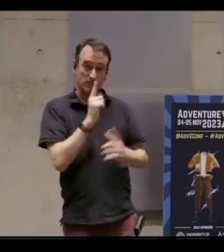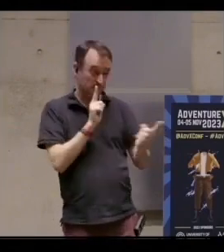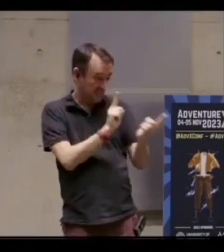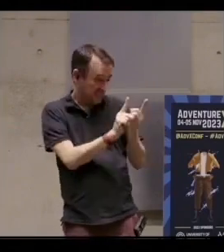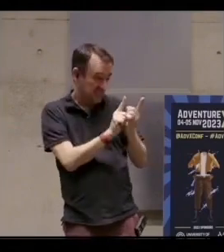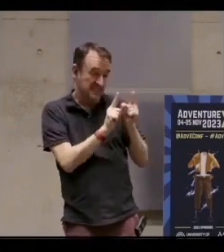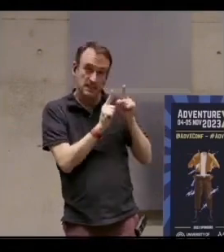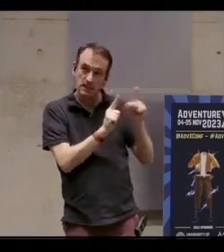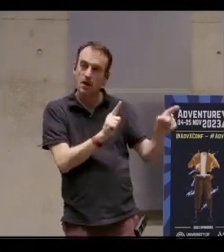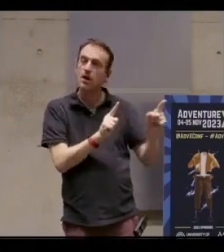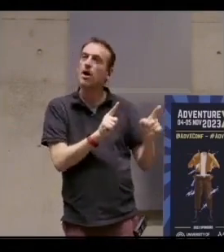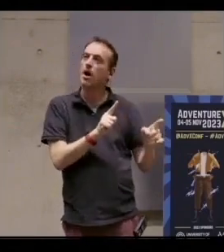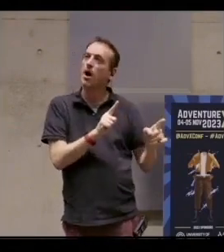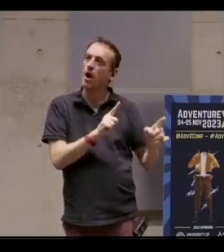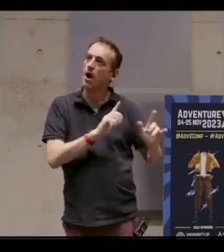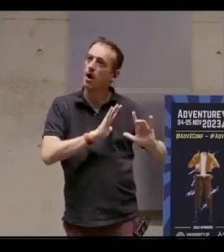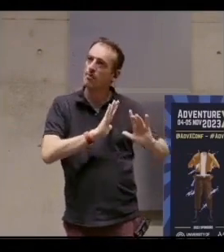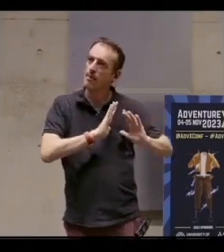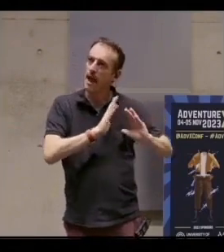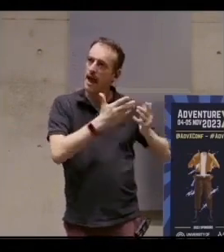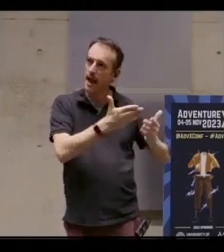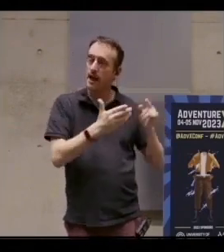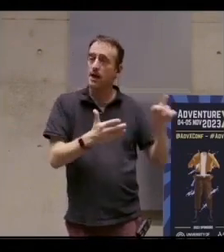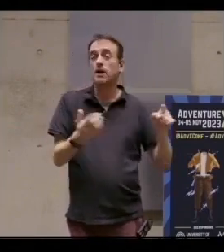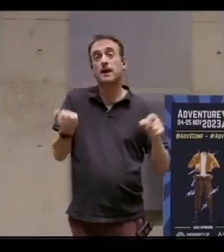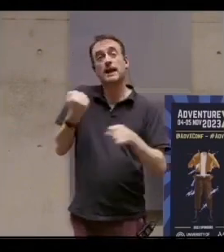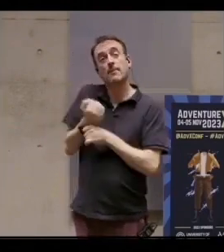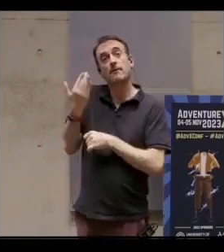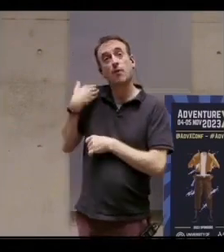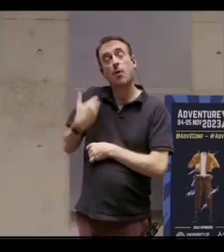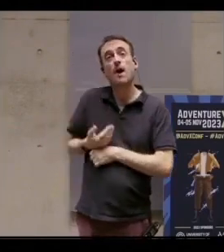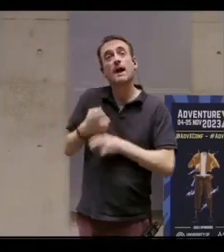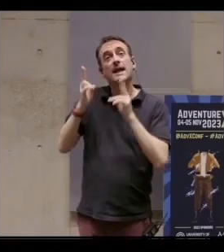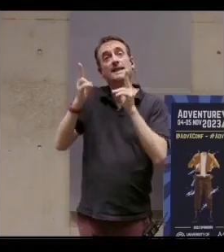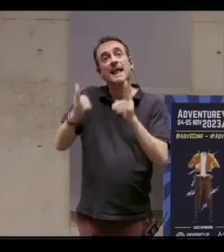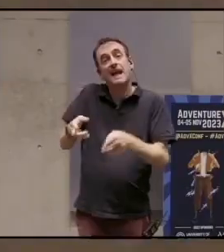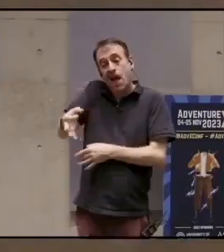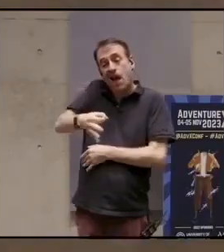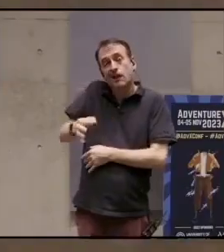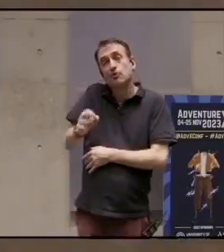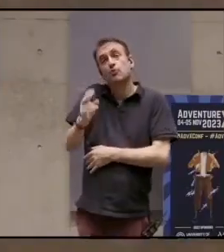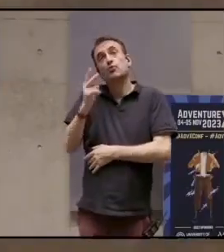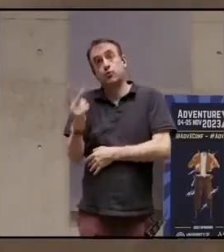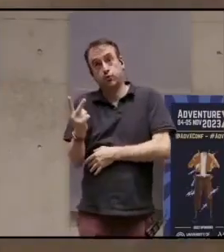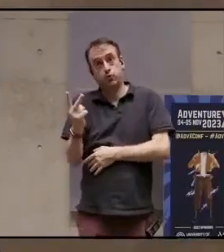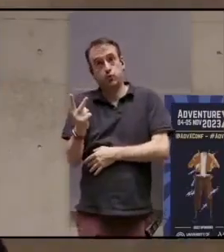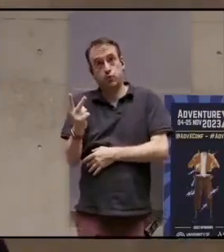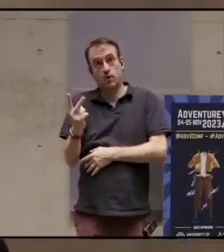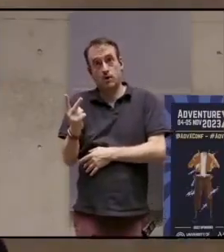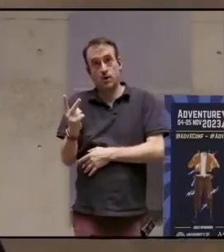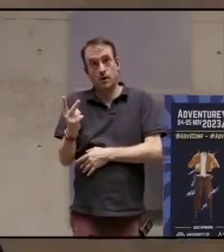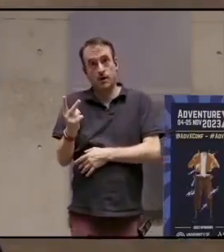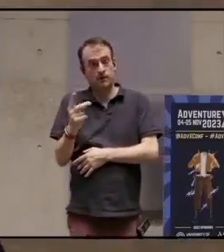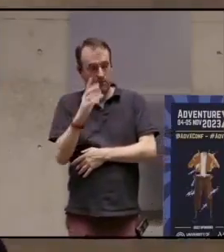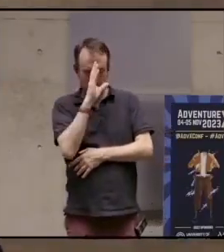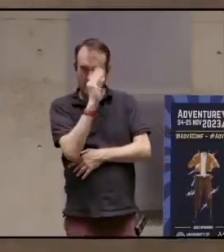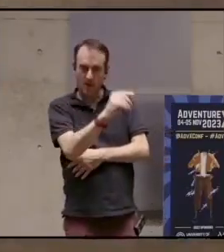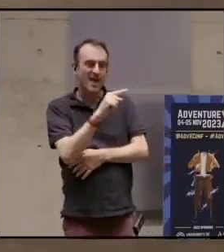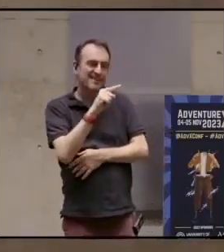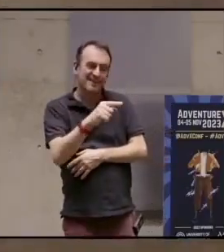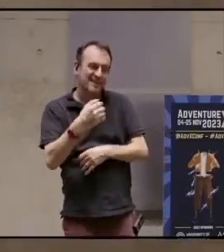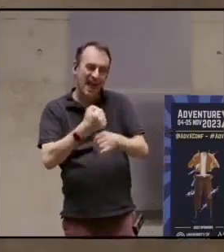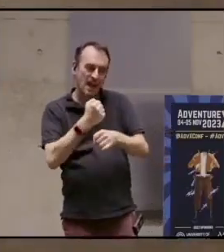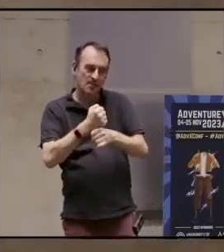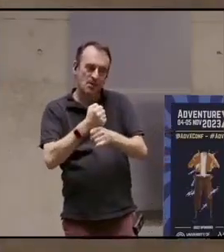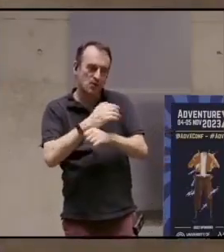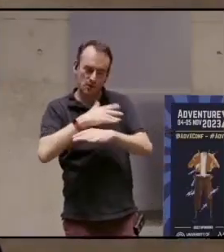I was working on before the one I'm on now, it was Dead Island 2. And so, for example, we would start off with, this is not a subtle game. This is